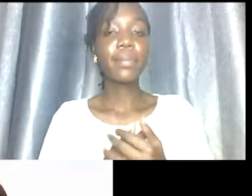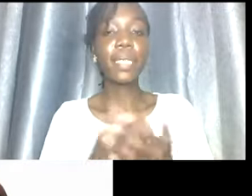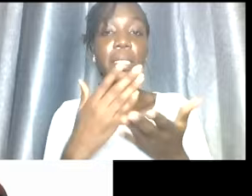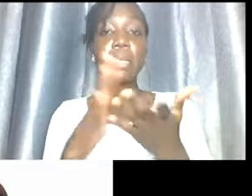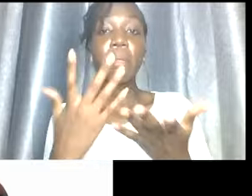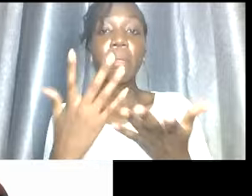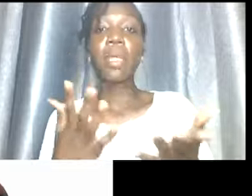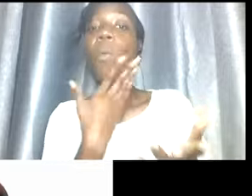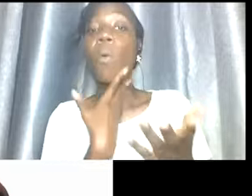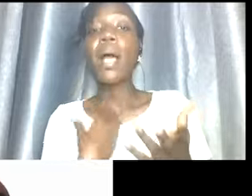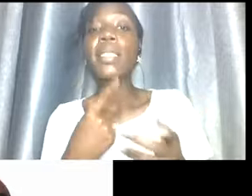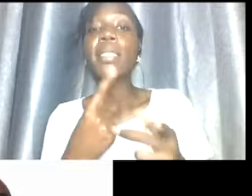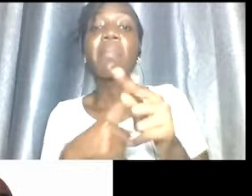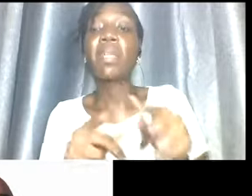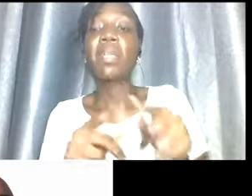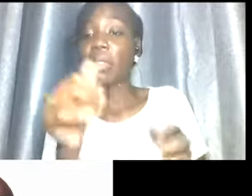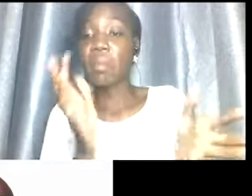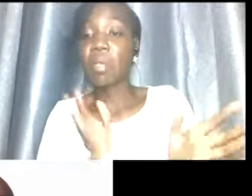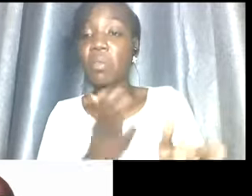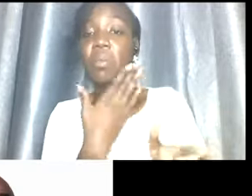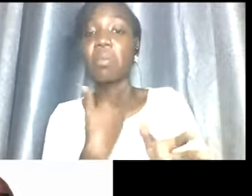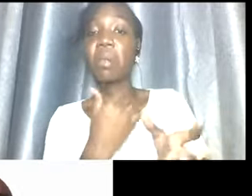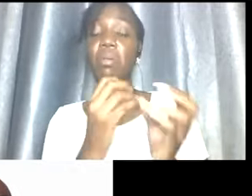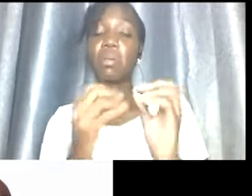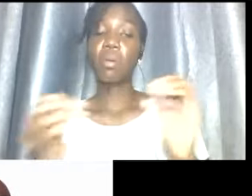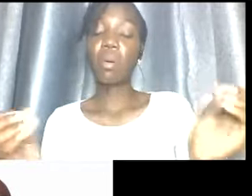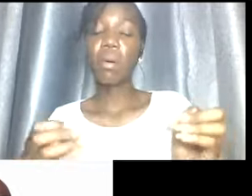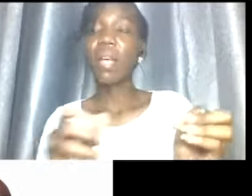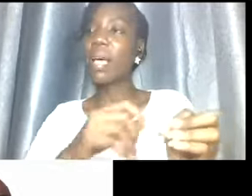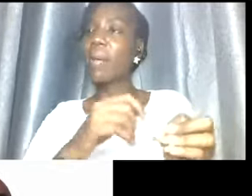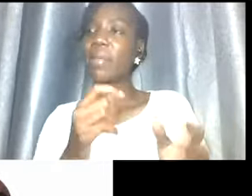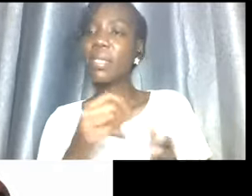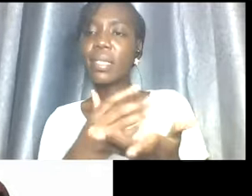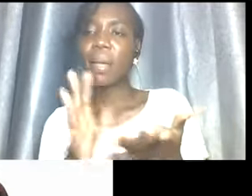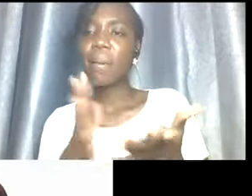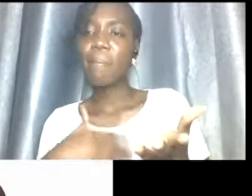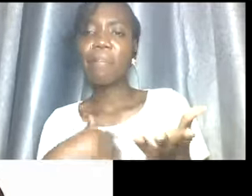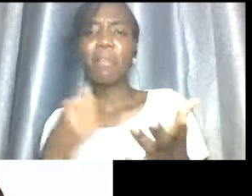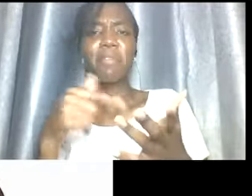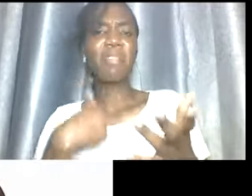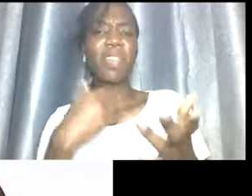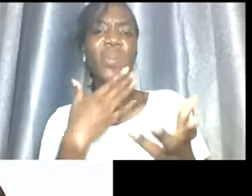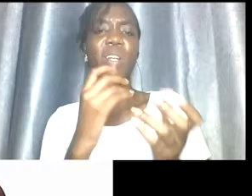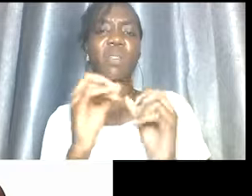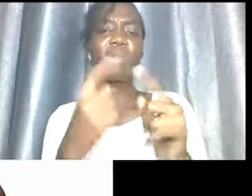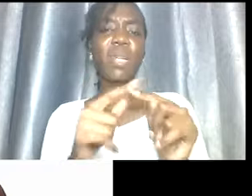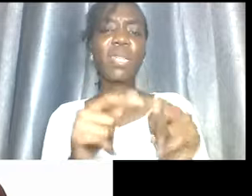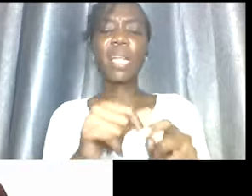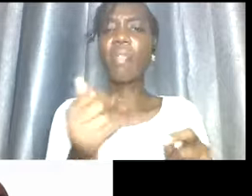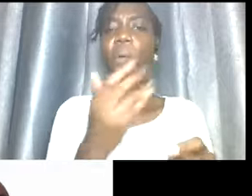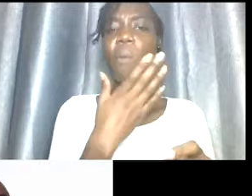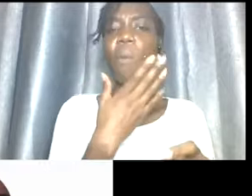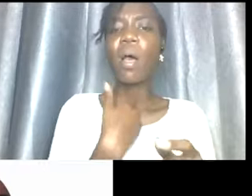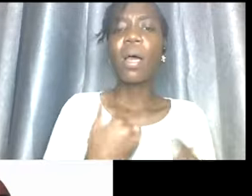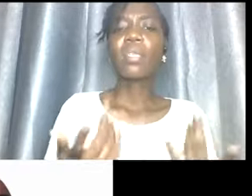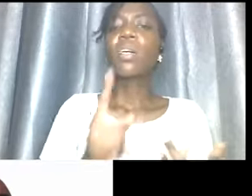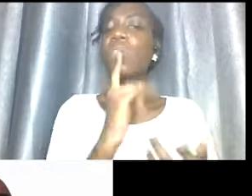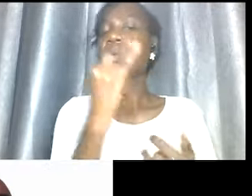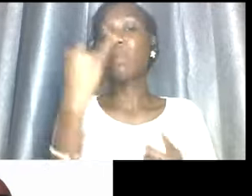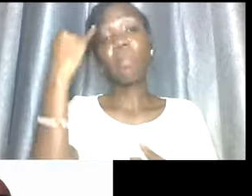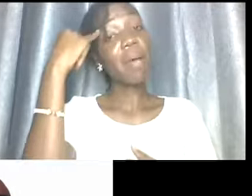don't need. Some of the things I feel that I don't need, others need. So you can imagine me treating any